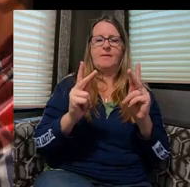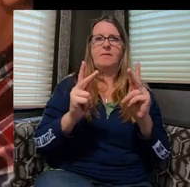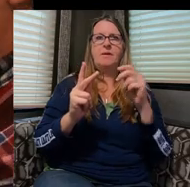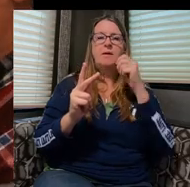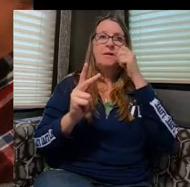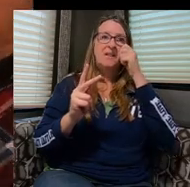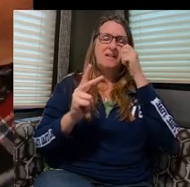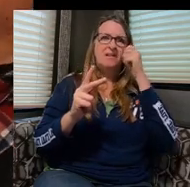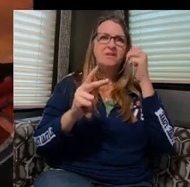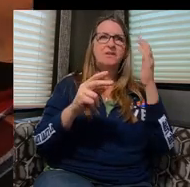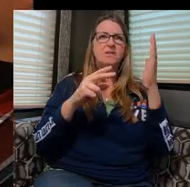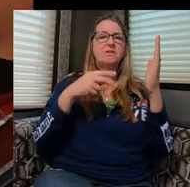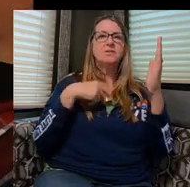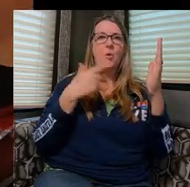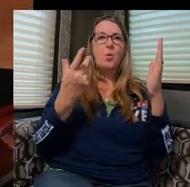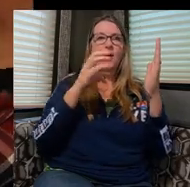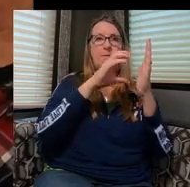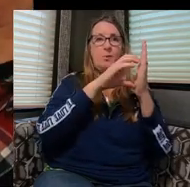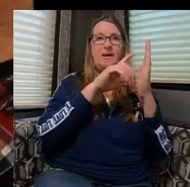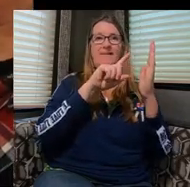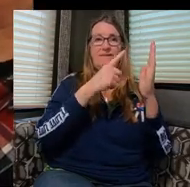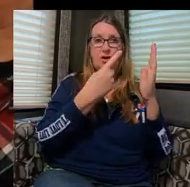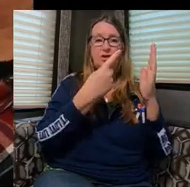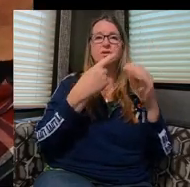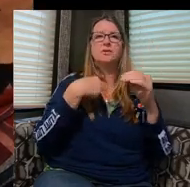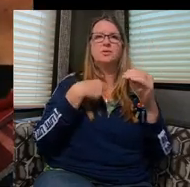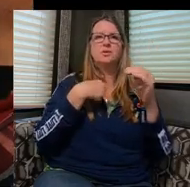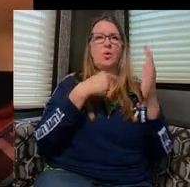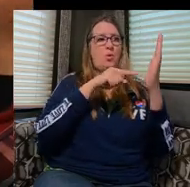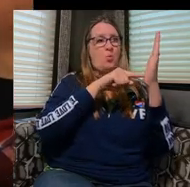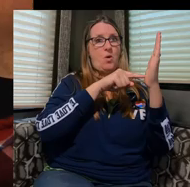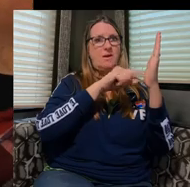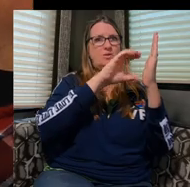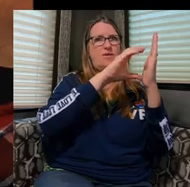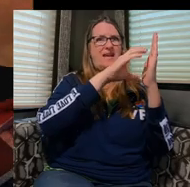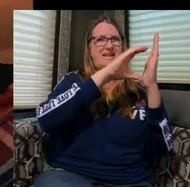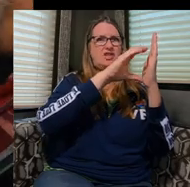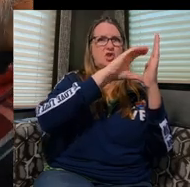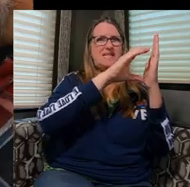Okay. So I put it in this one first because now I'm going to adjust it.